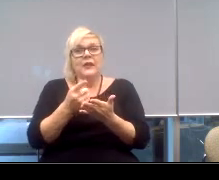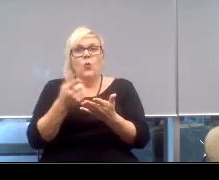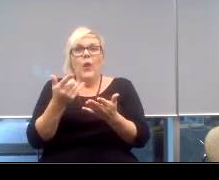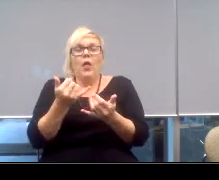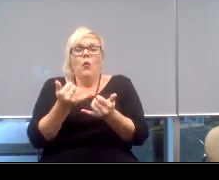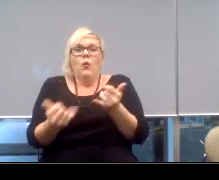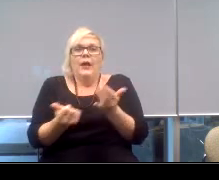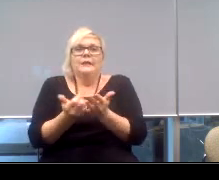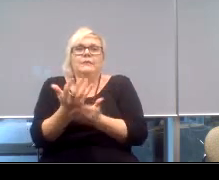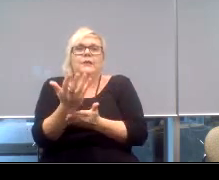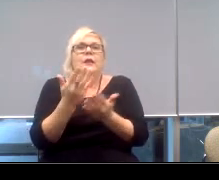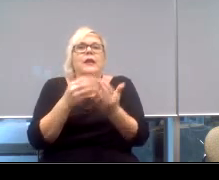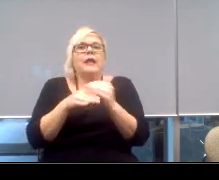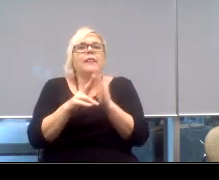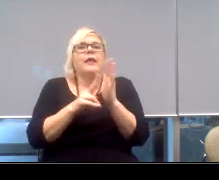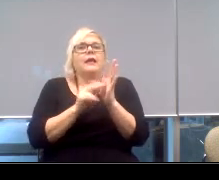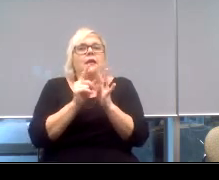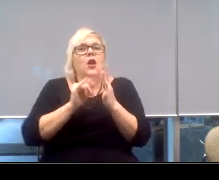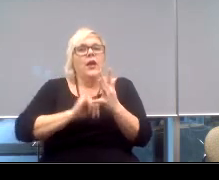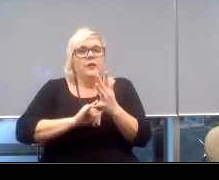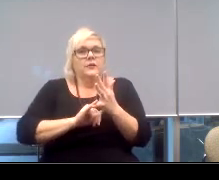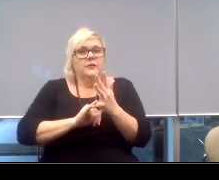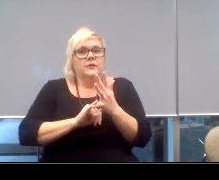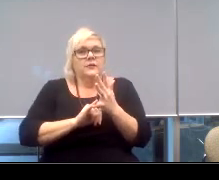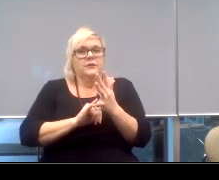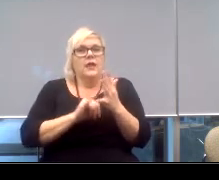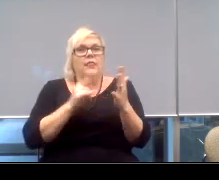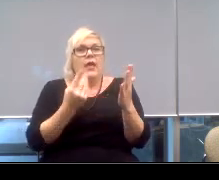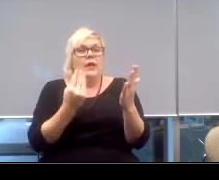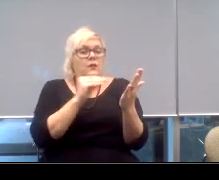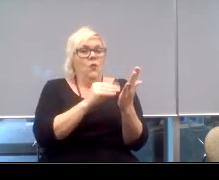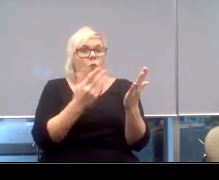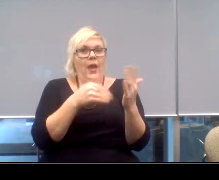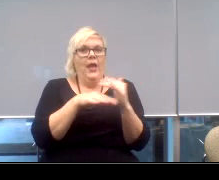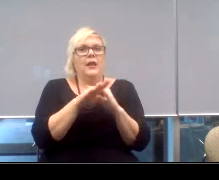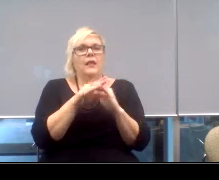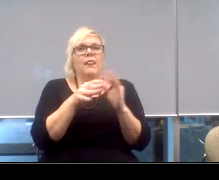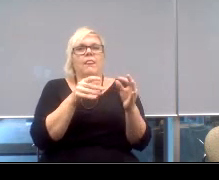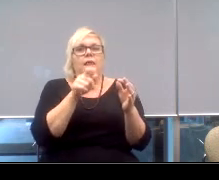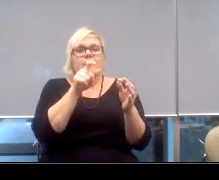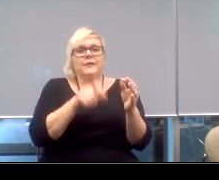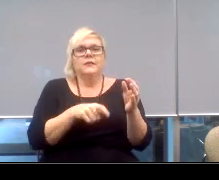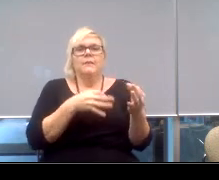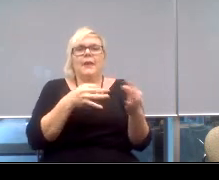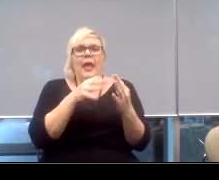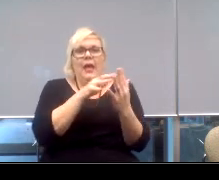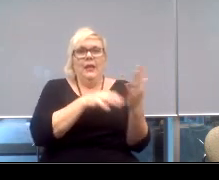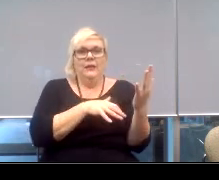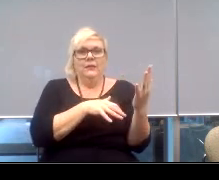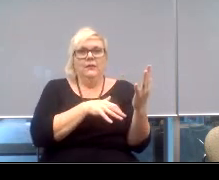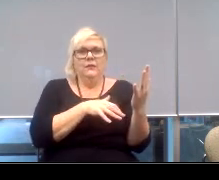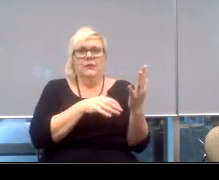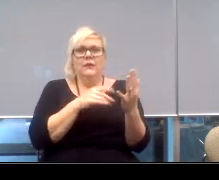scheme, and this is captured in the participant's plan. As an organisation, it's important